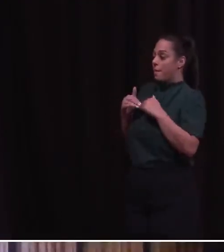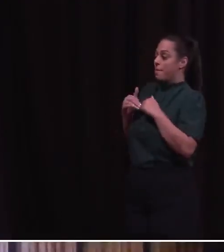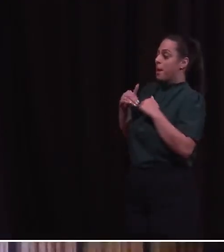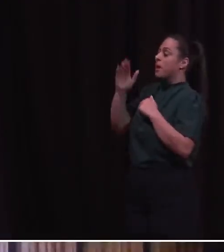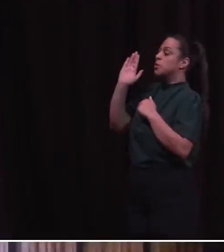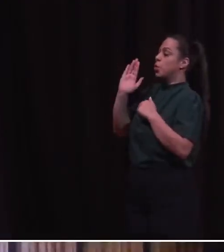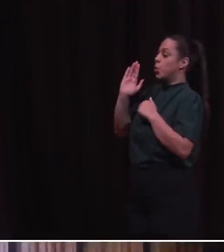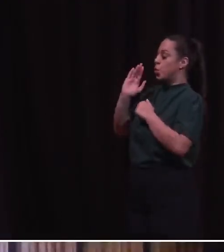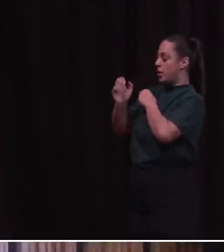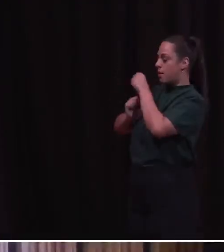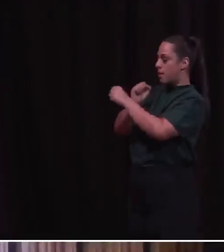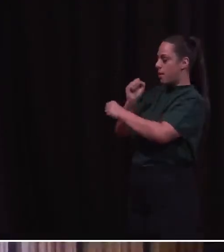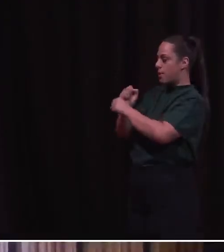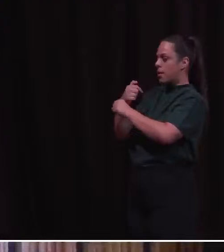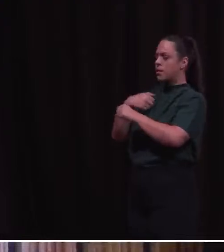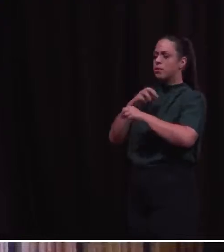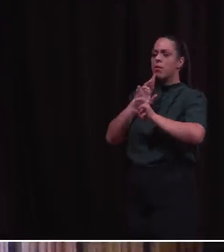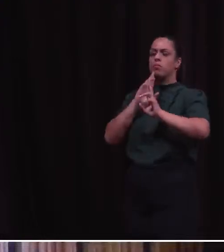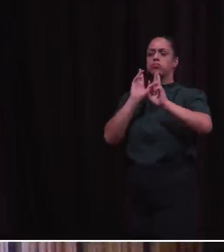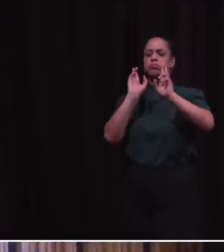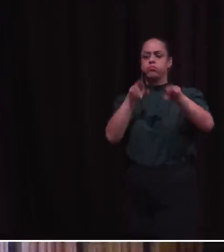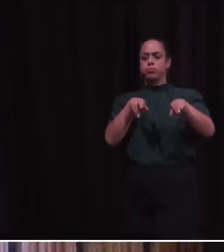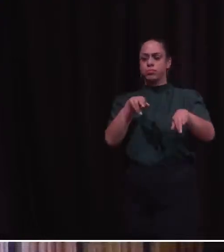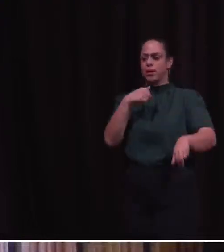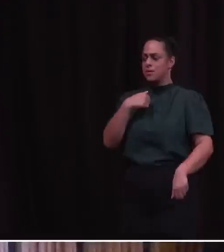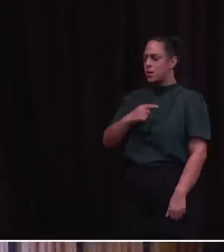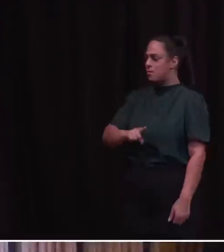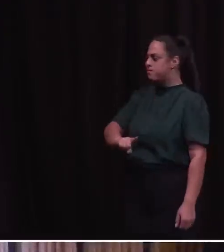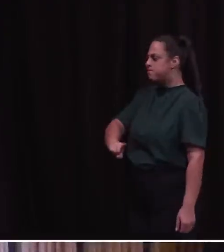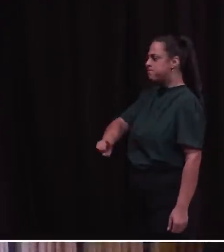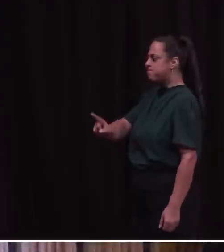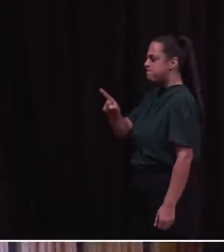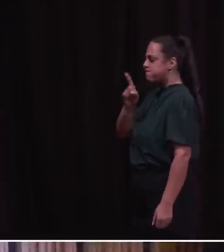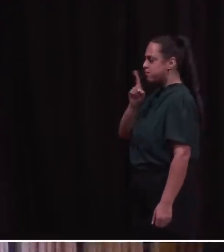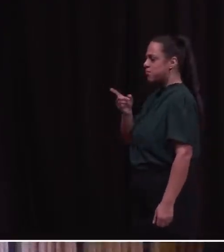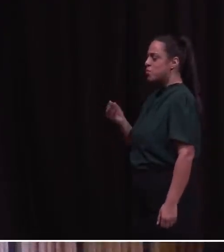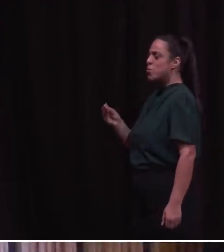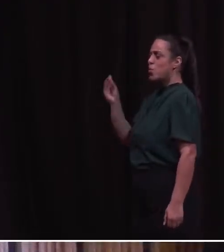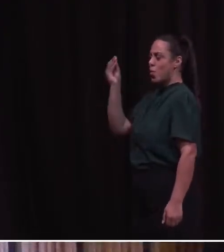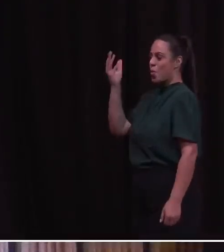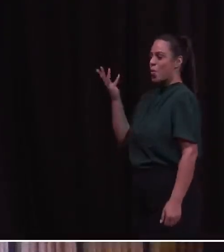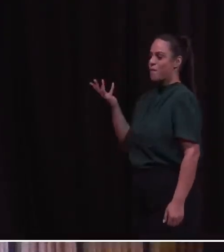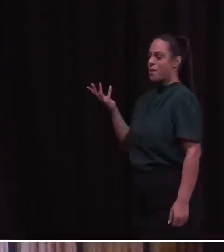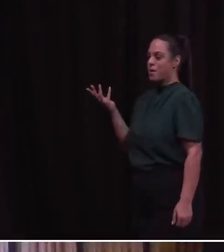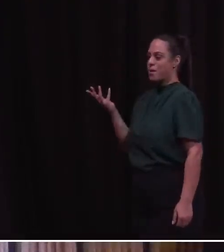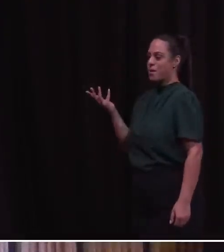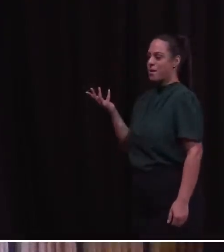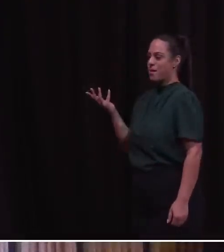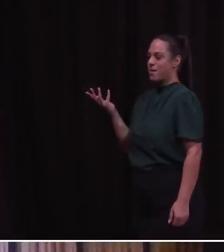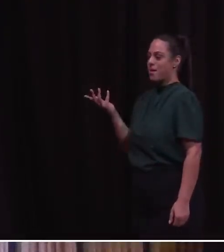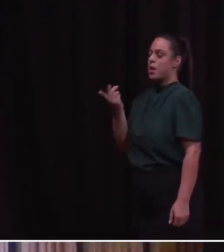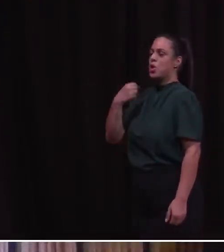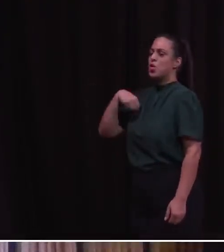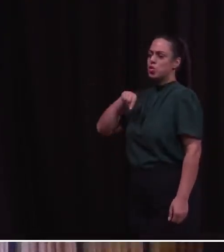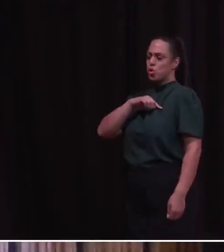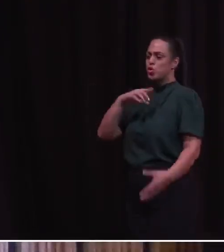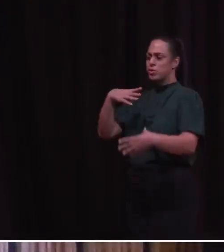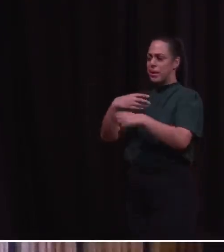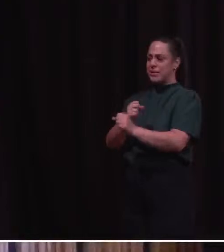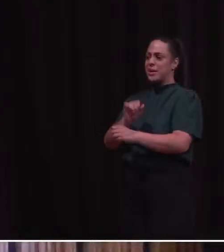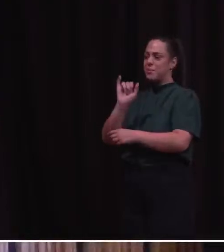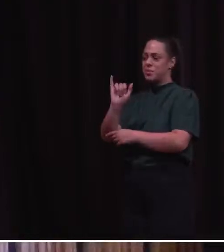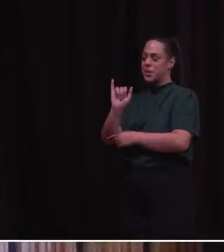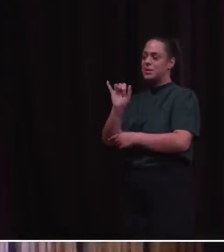it's a younger person, you almost say, shut up, right? And we do this today on WhatsApp,